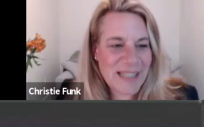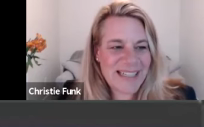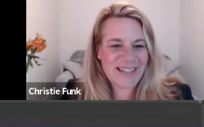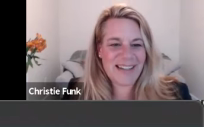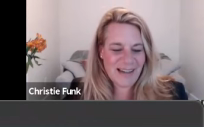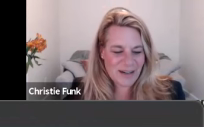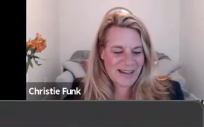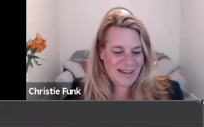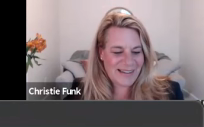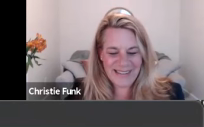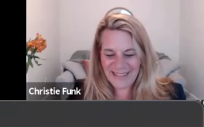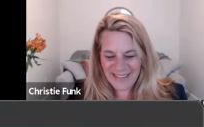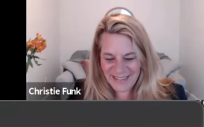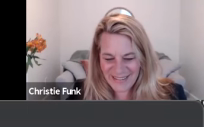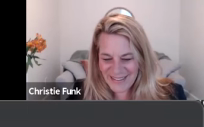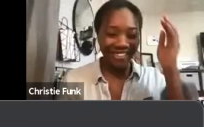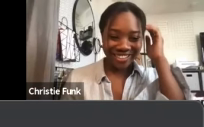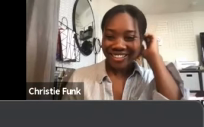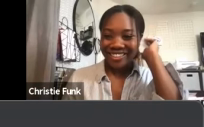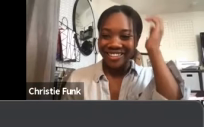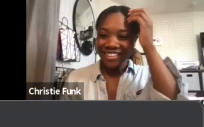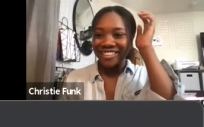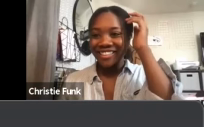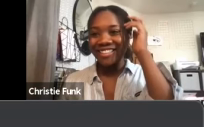Great. Hi, Malaysia. How are you? Good.